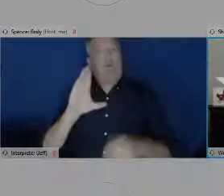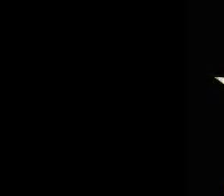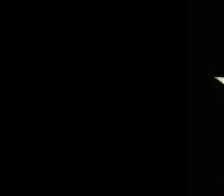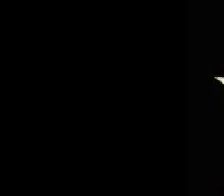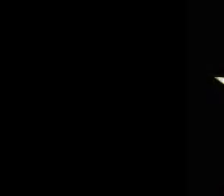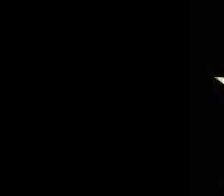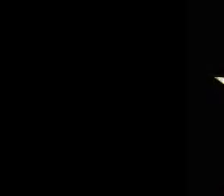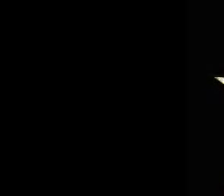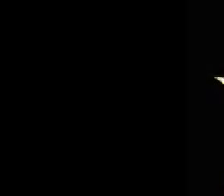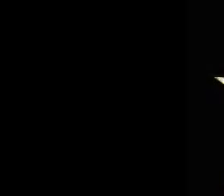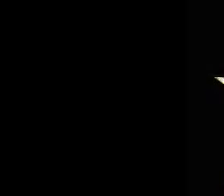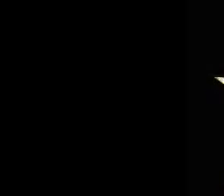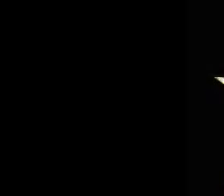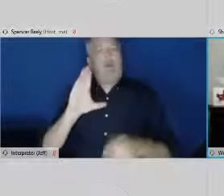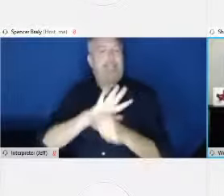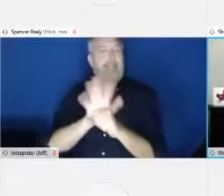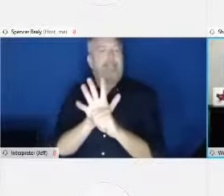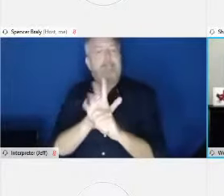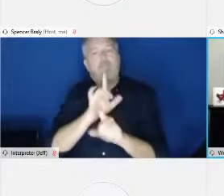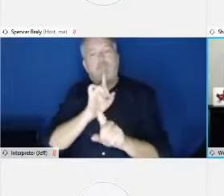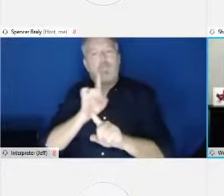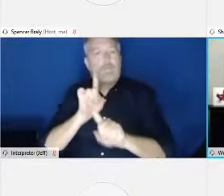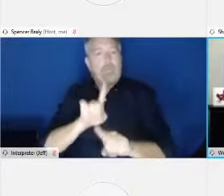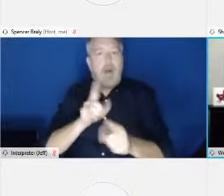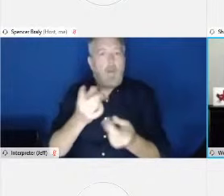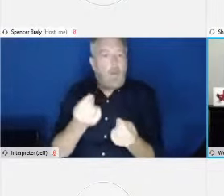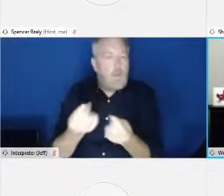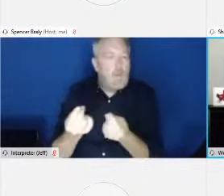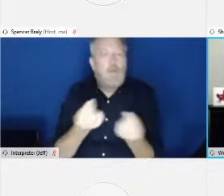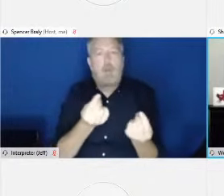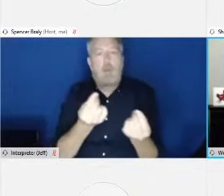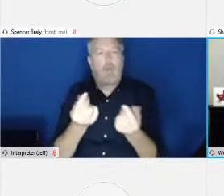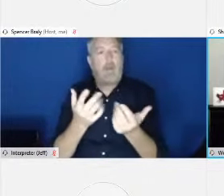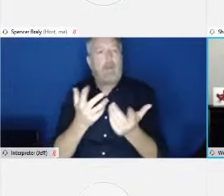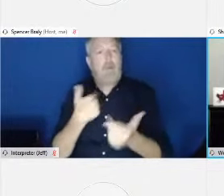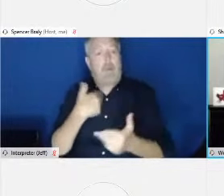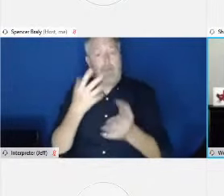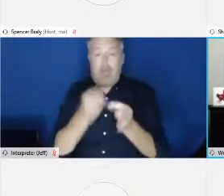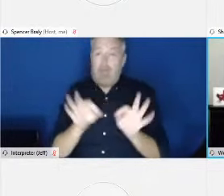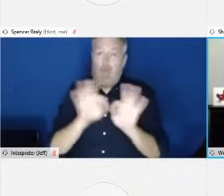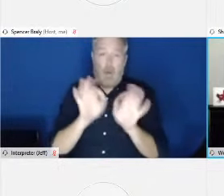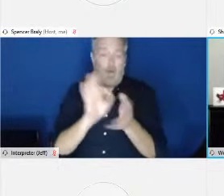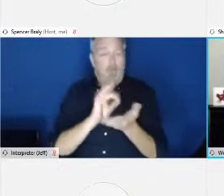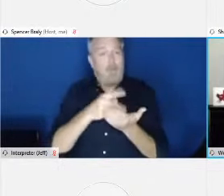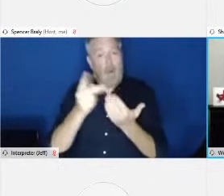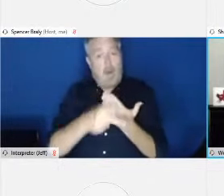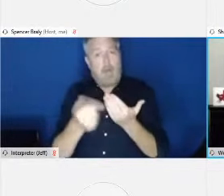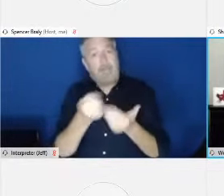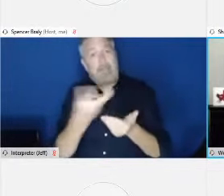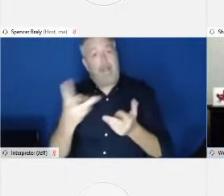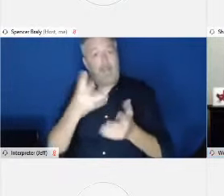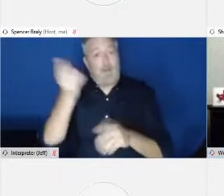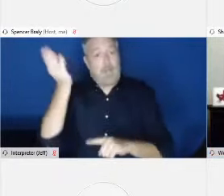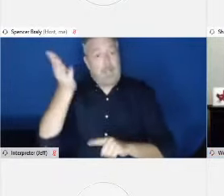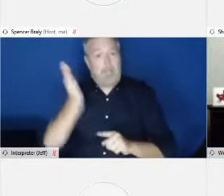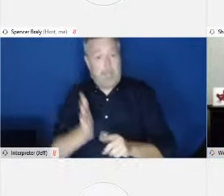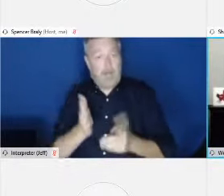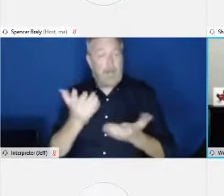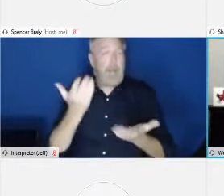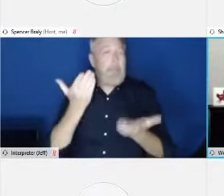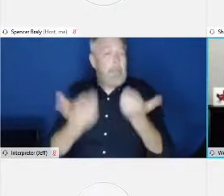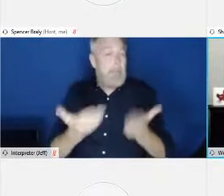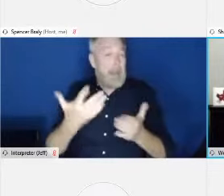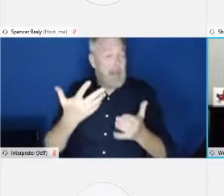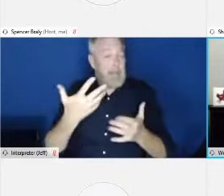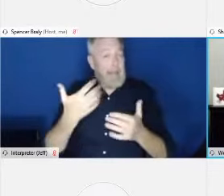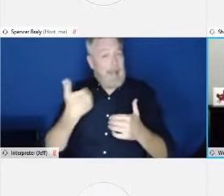response and new mitigation efforts. We have an important program with a number of speakers, and we may have time for questions